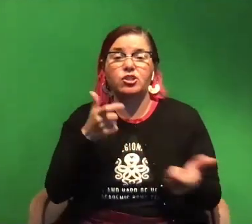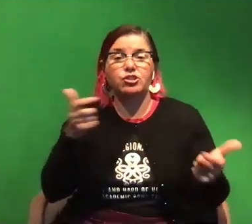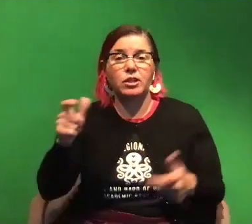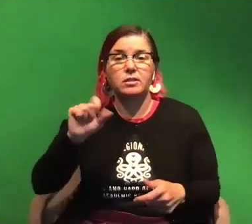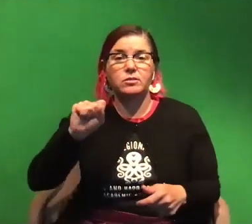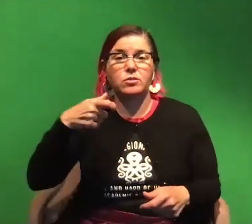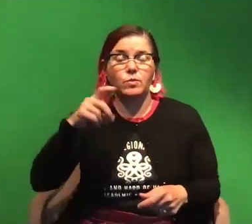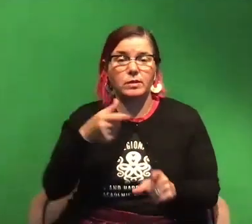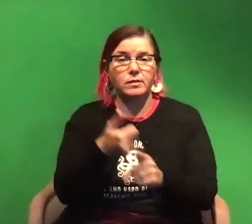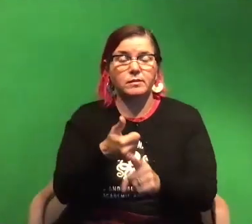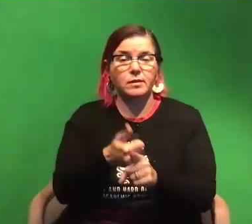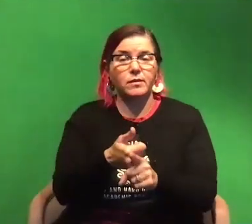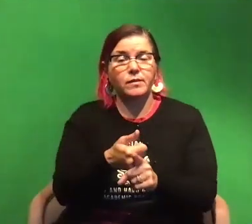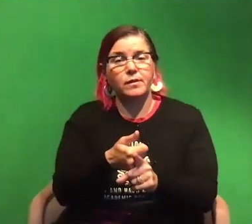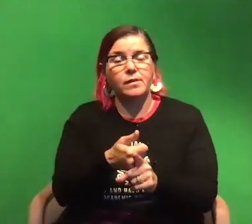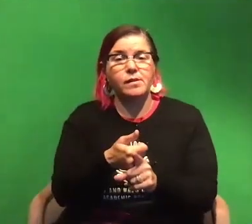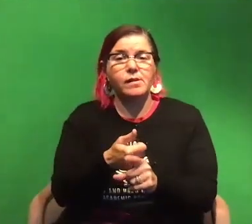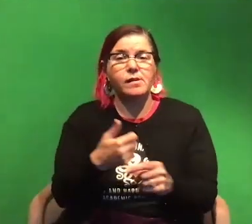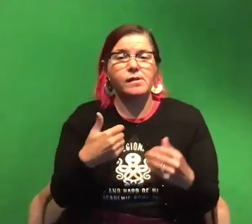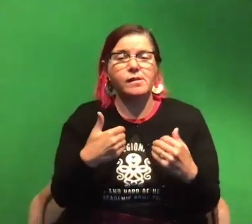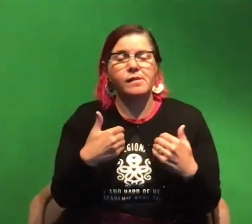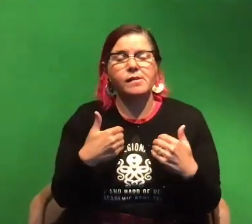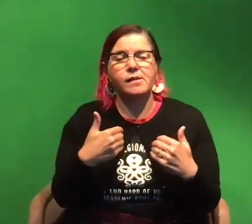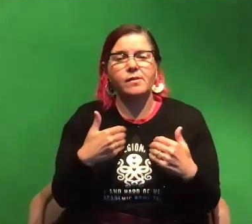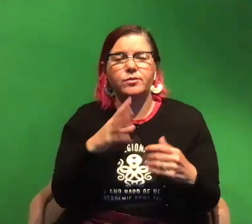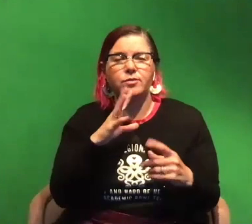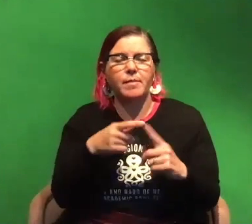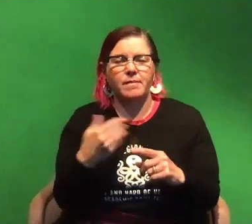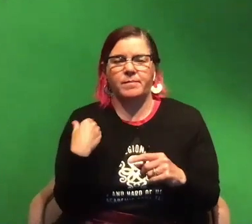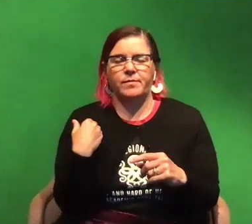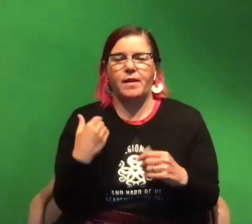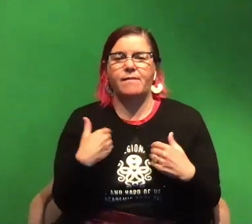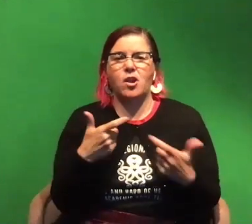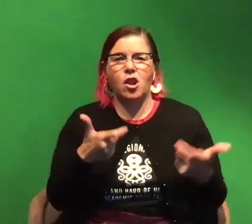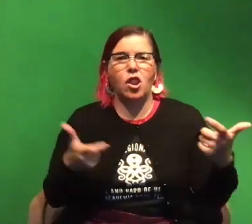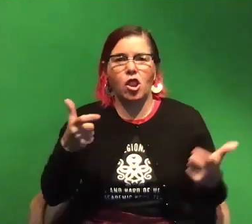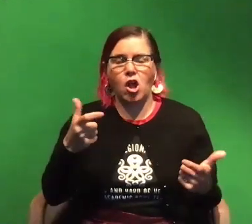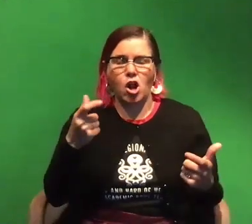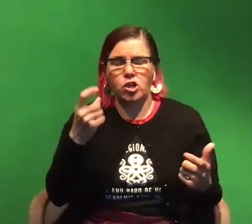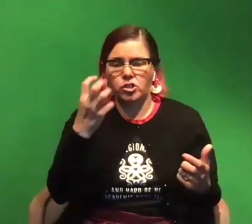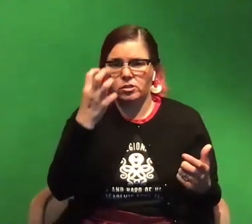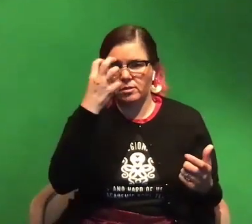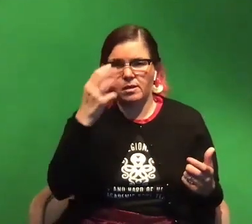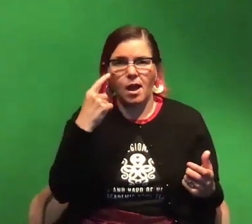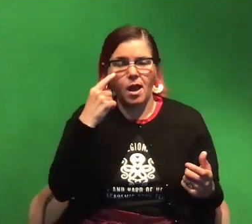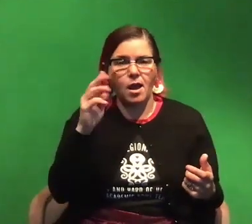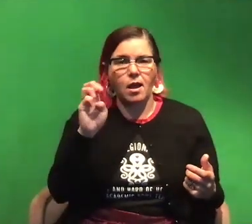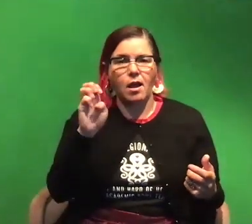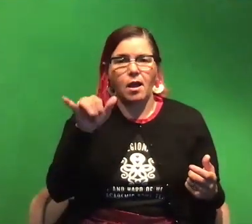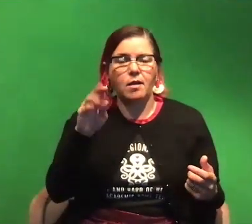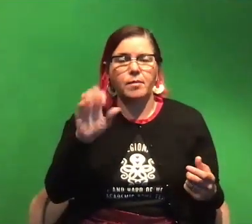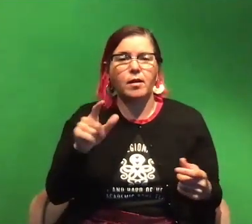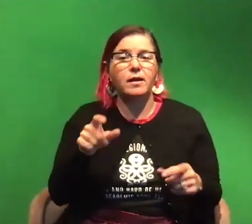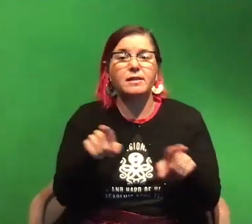is, you know, it has the bit that we talked about that earlier. It does have the largest eyeball in the animal kingdom. So they can get about the size